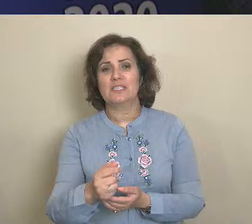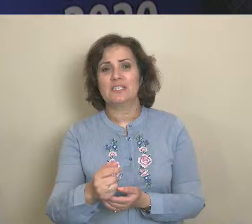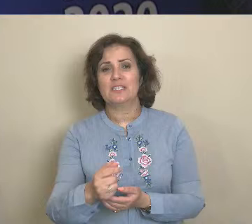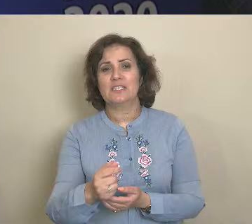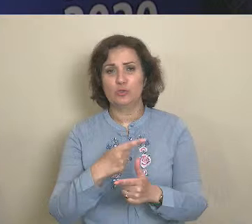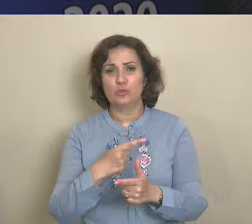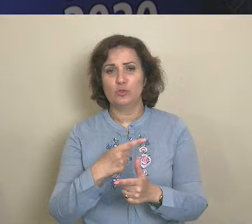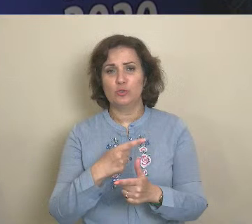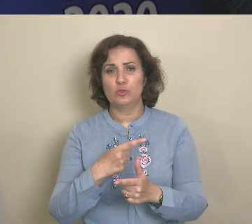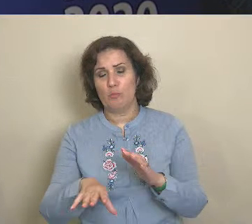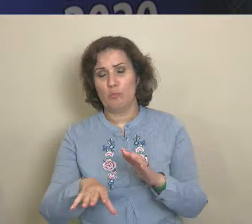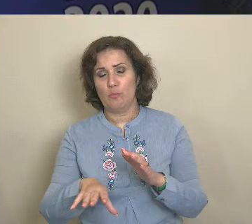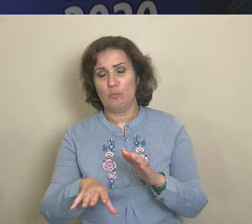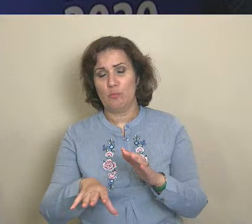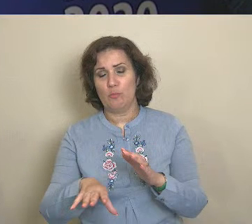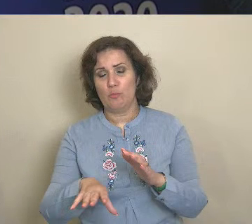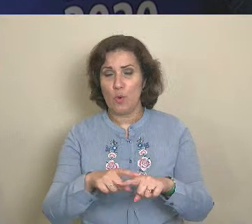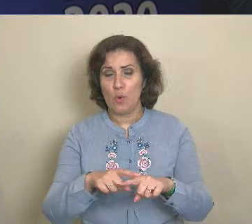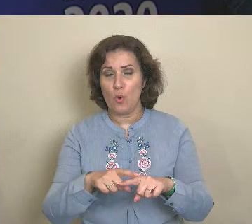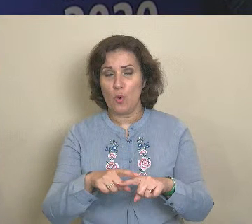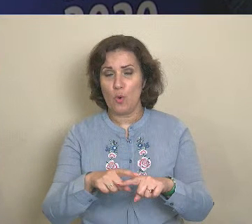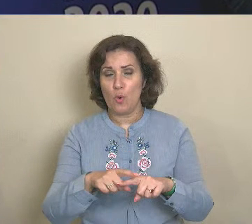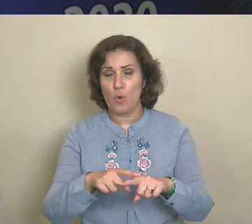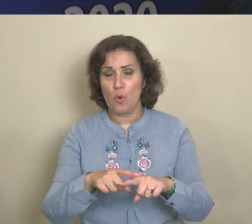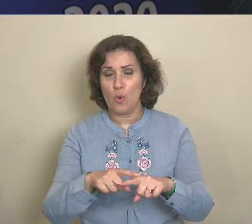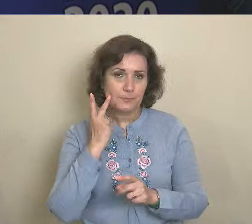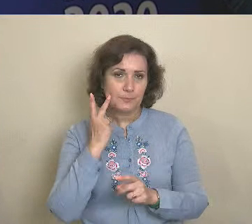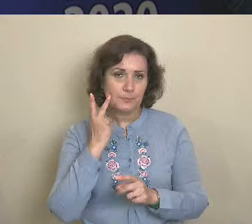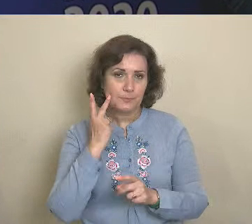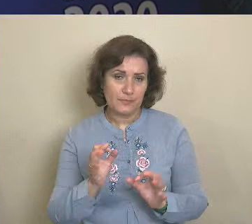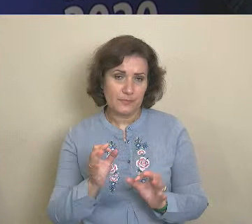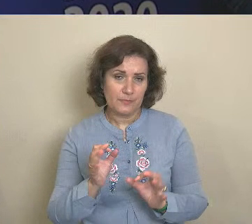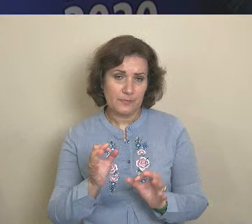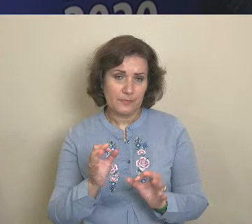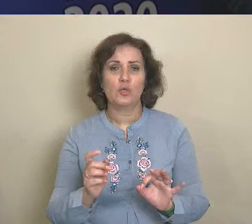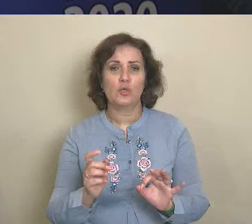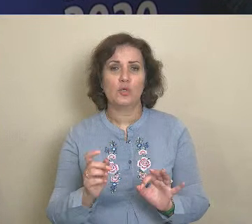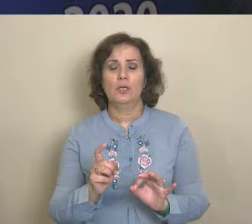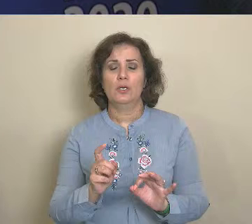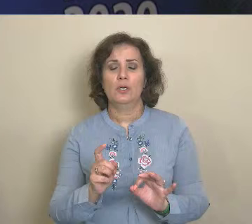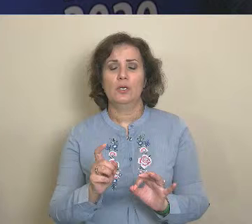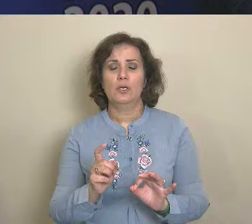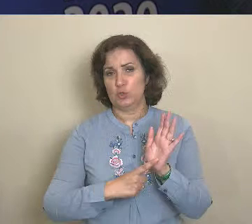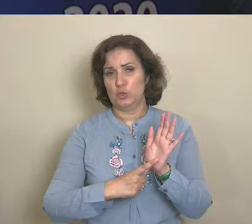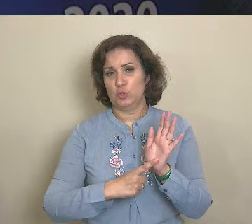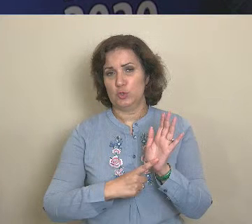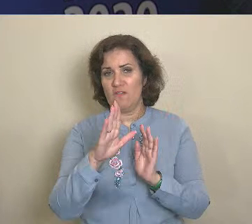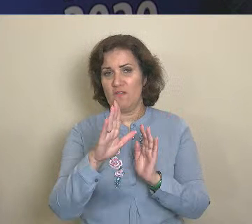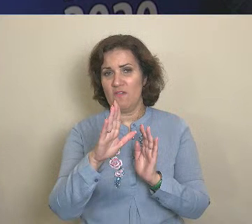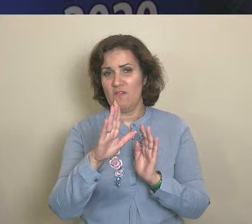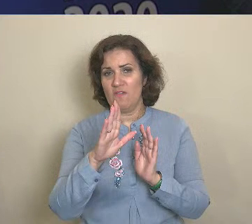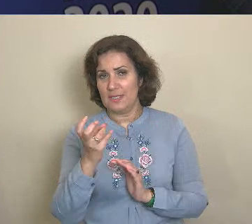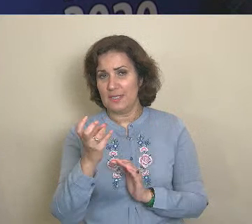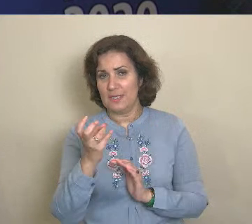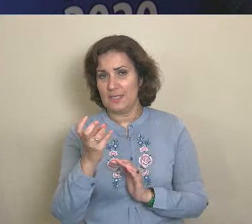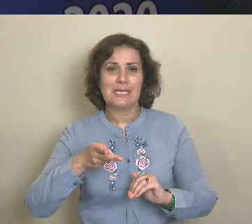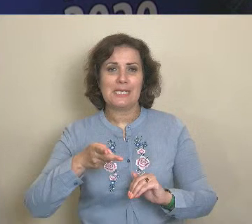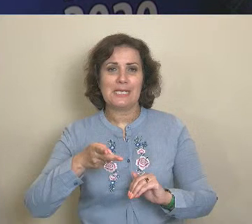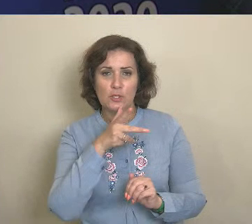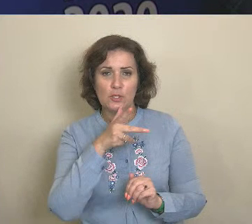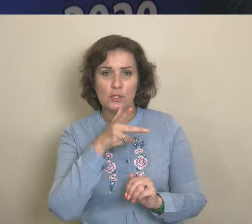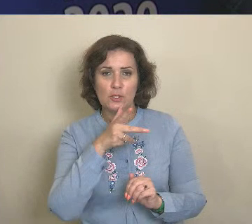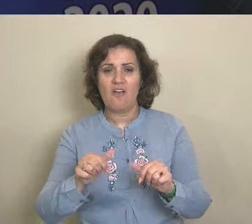going to run for for this or that constituency. And at present, on the 6th